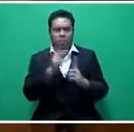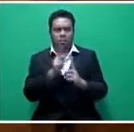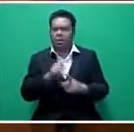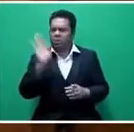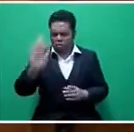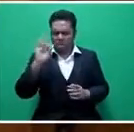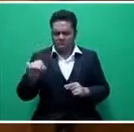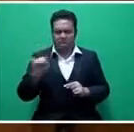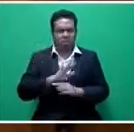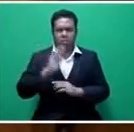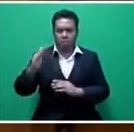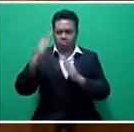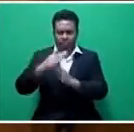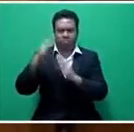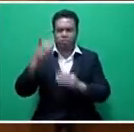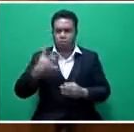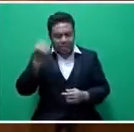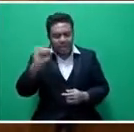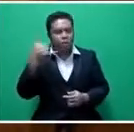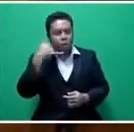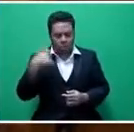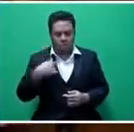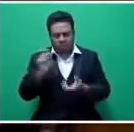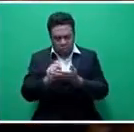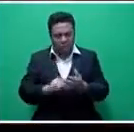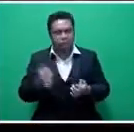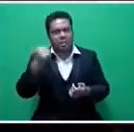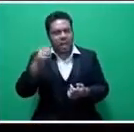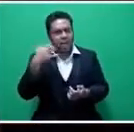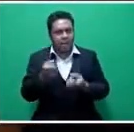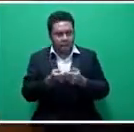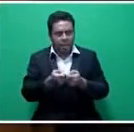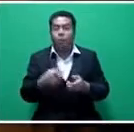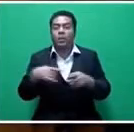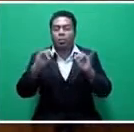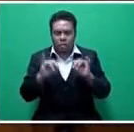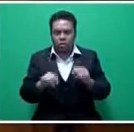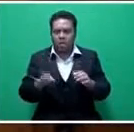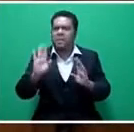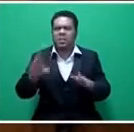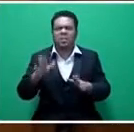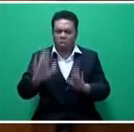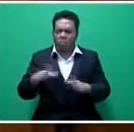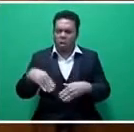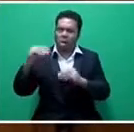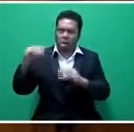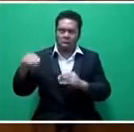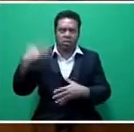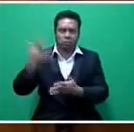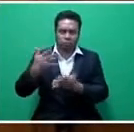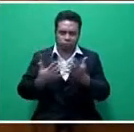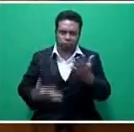that. Stop that. You can still call me, you can still write to me, you still have my number, and I will deal with the issues. But stop your ranting, please.